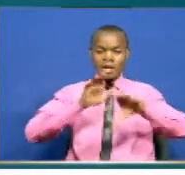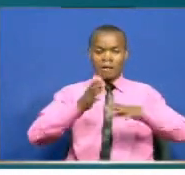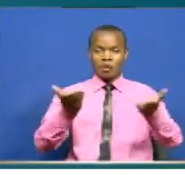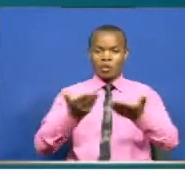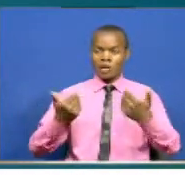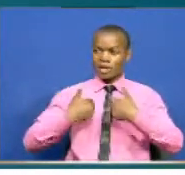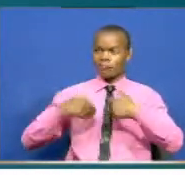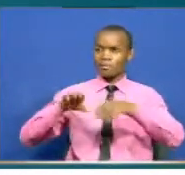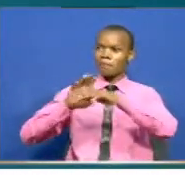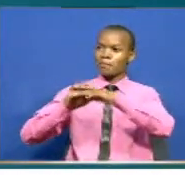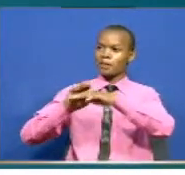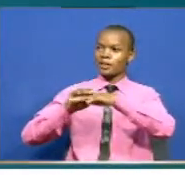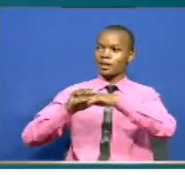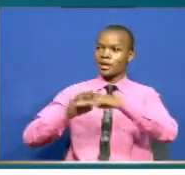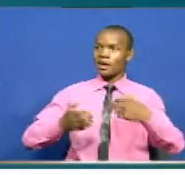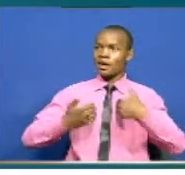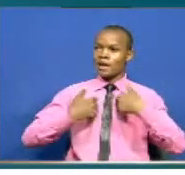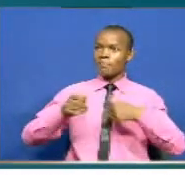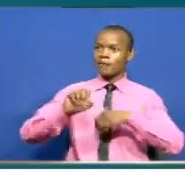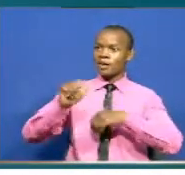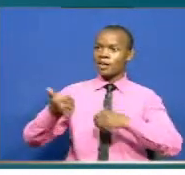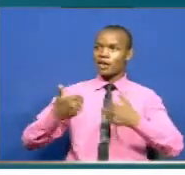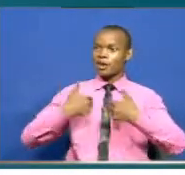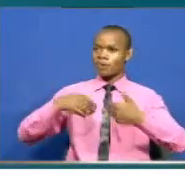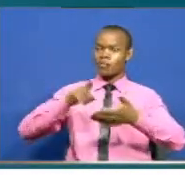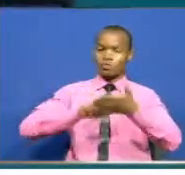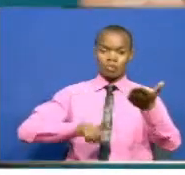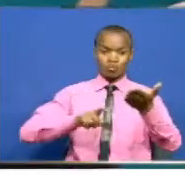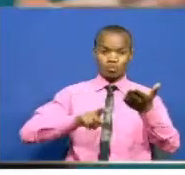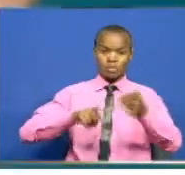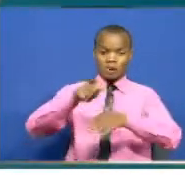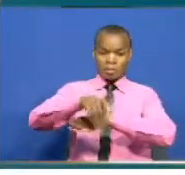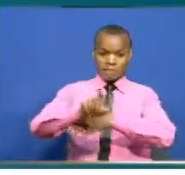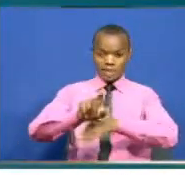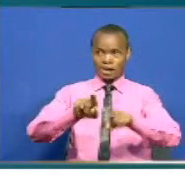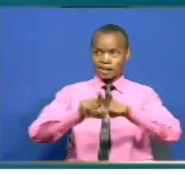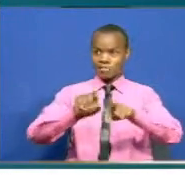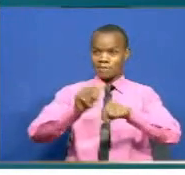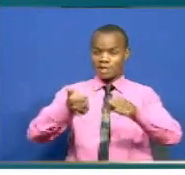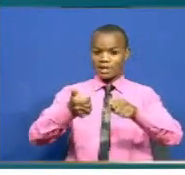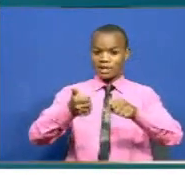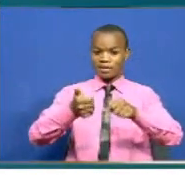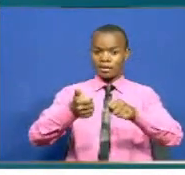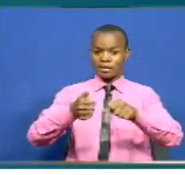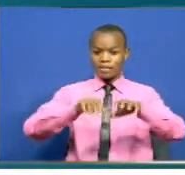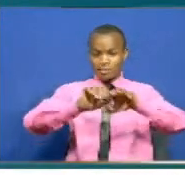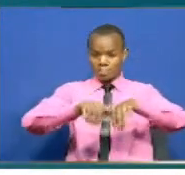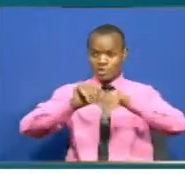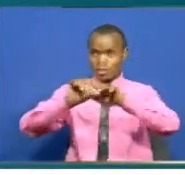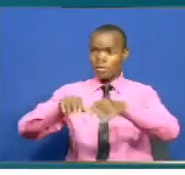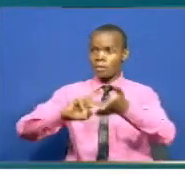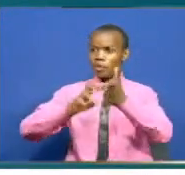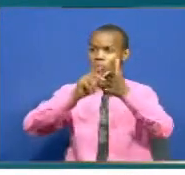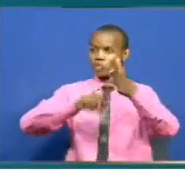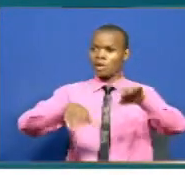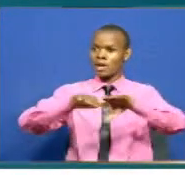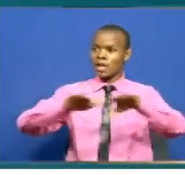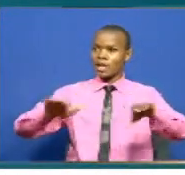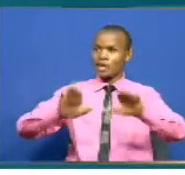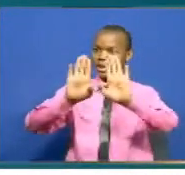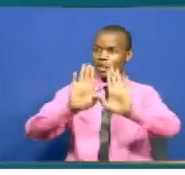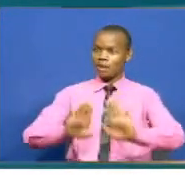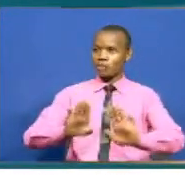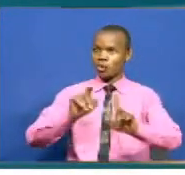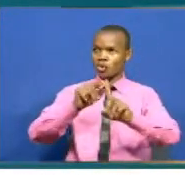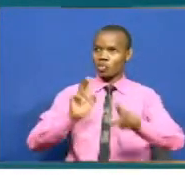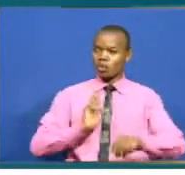fresh products, those ones that are producing fisheries, and those ones that are producing meat. Mm-hmm. And therefore, those kilometers are critically as important to us.